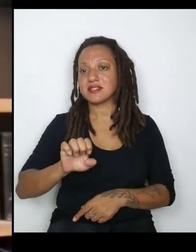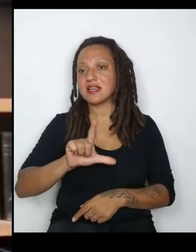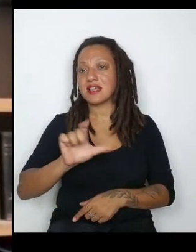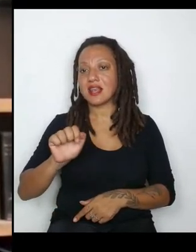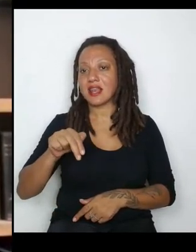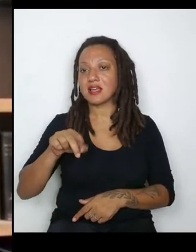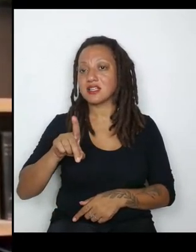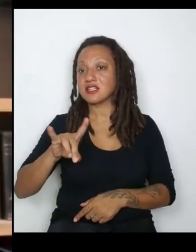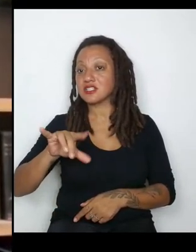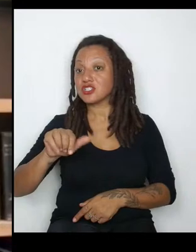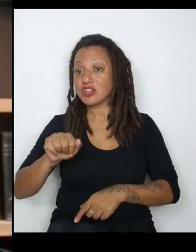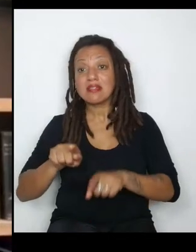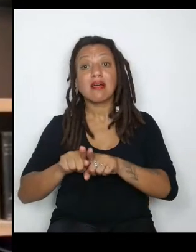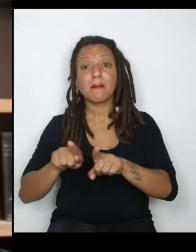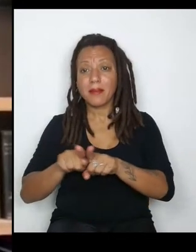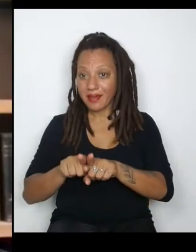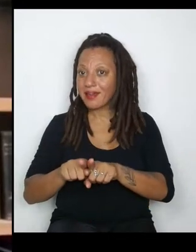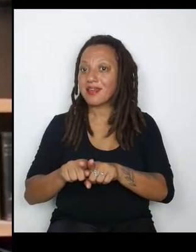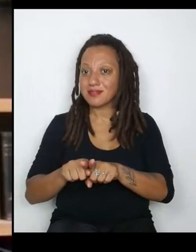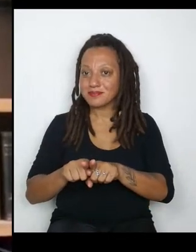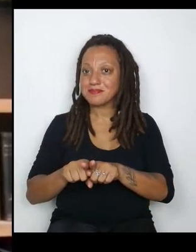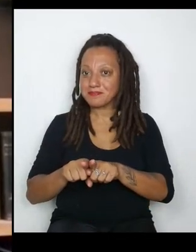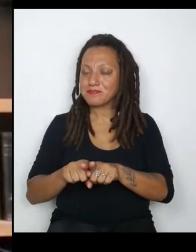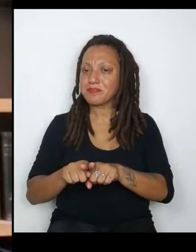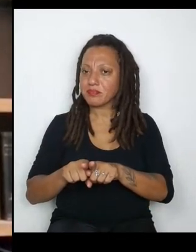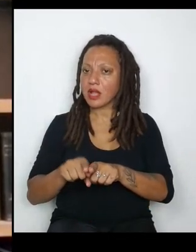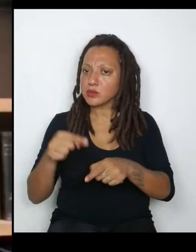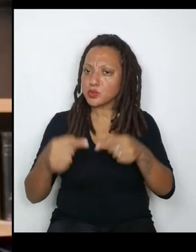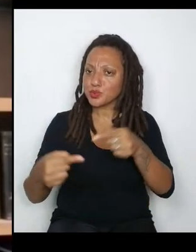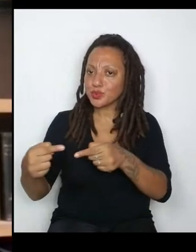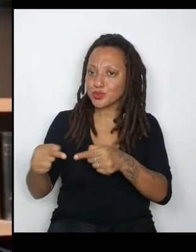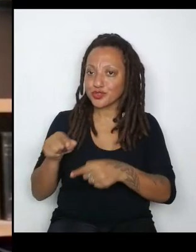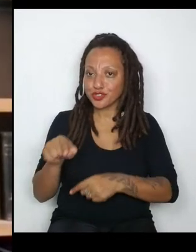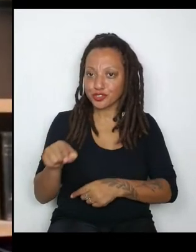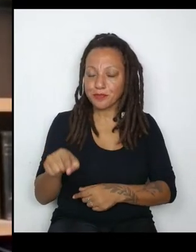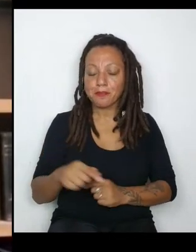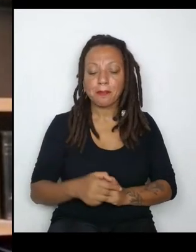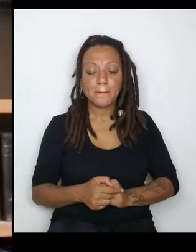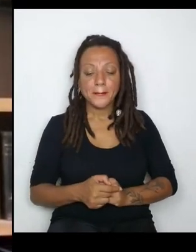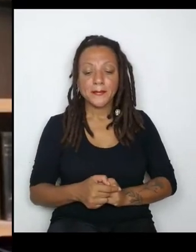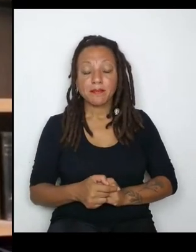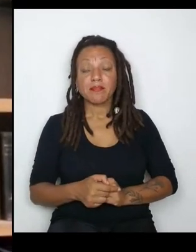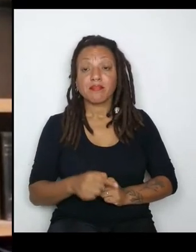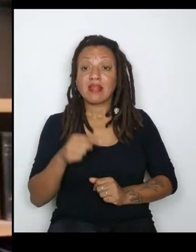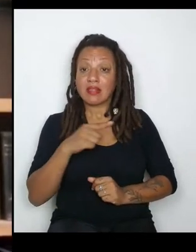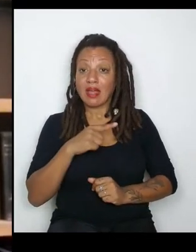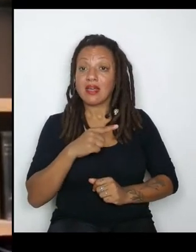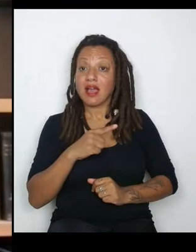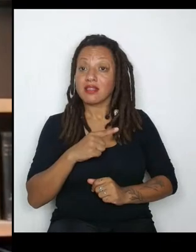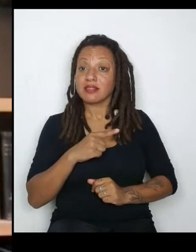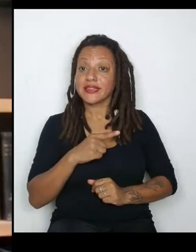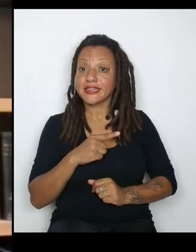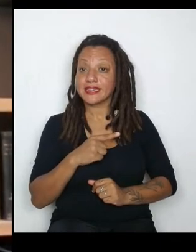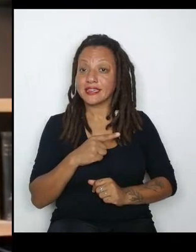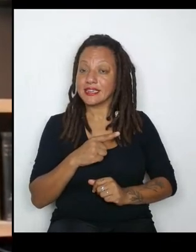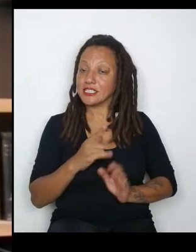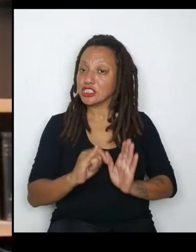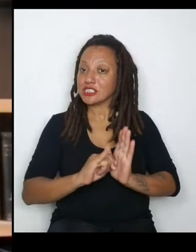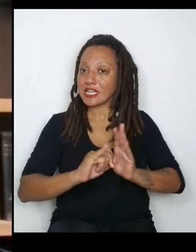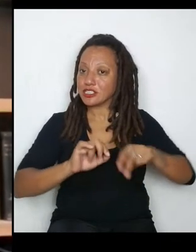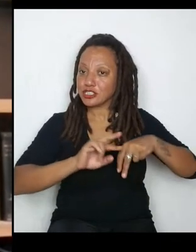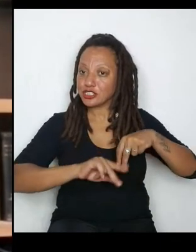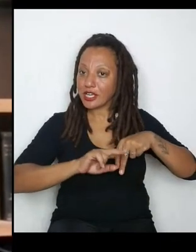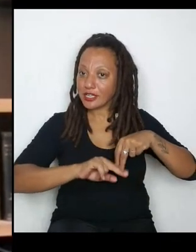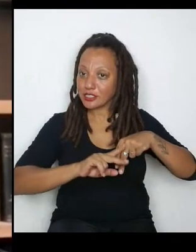social and gender identity this would be a man who is from an early age brought up as a woman um they